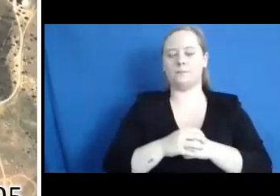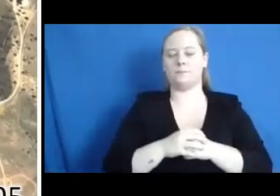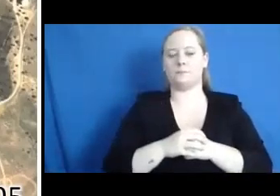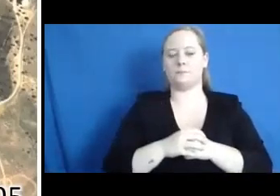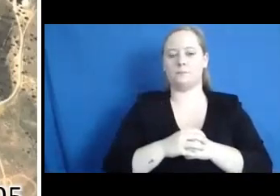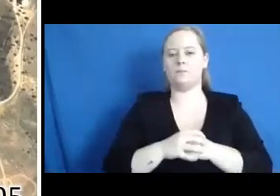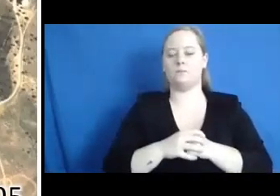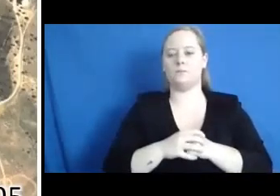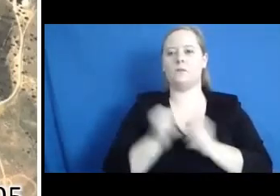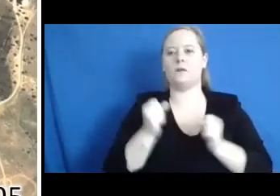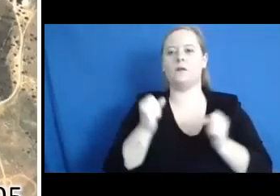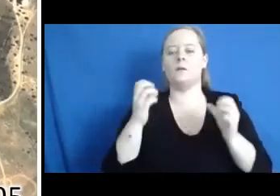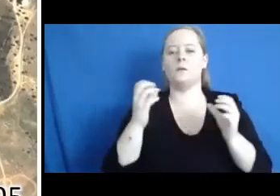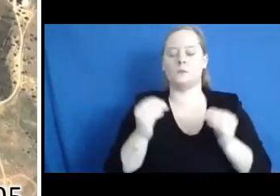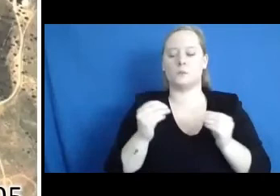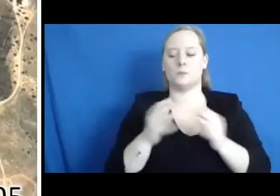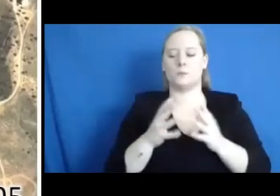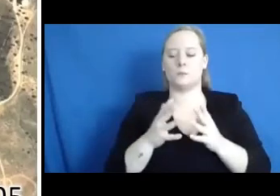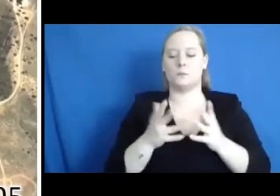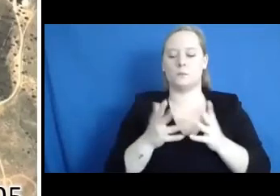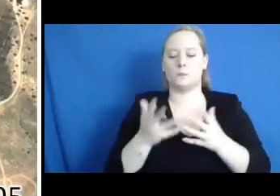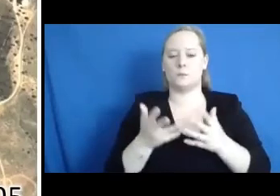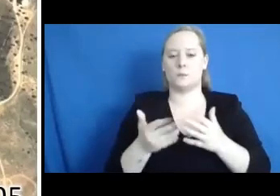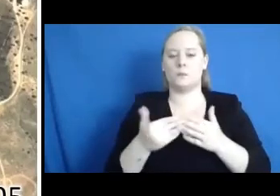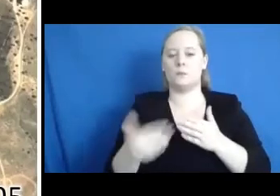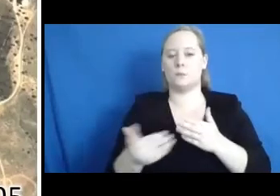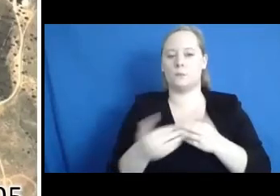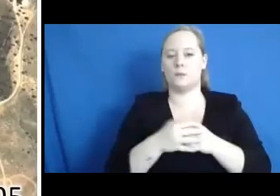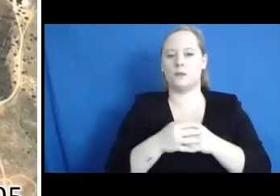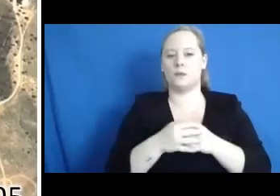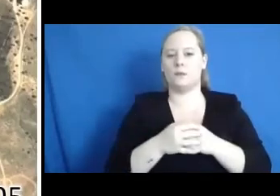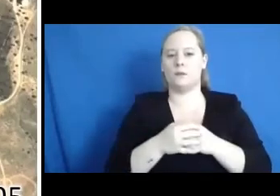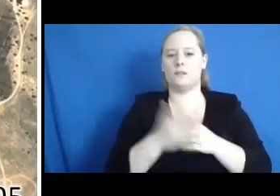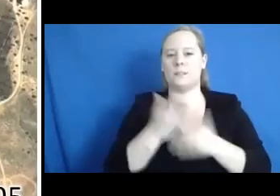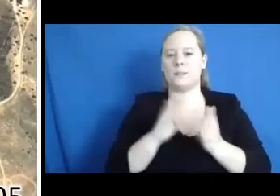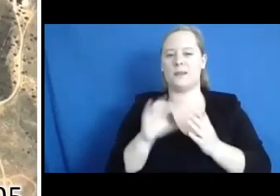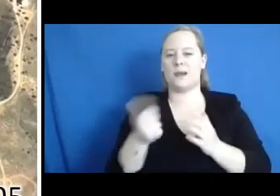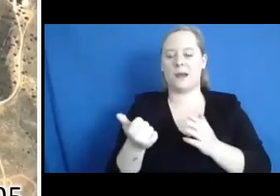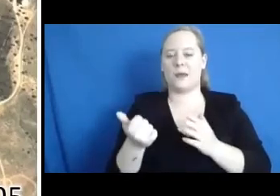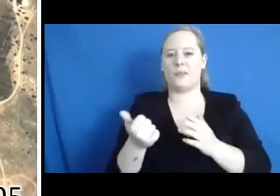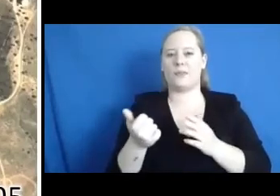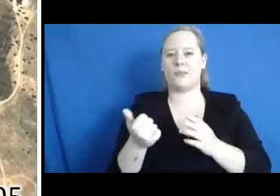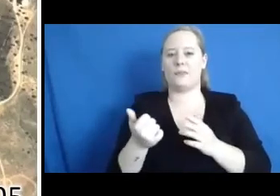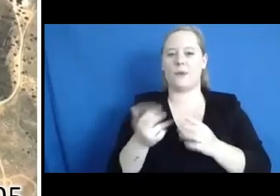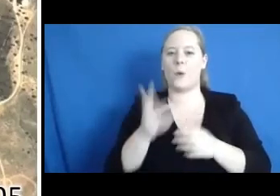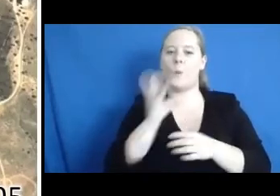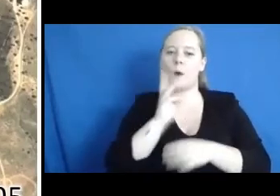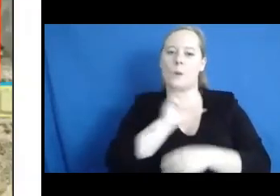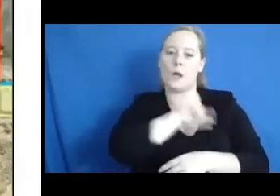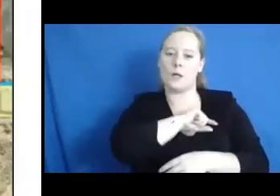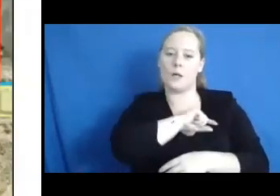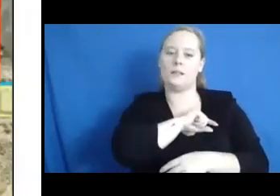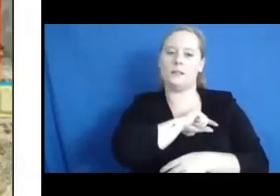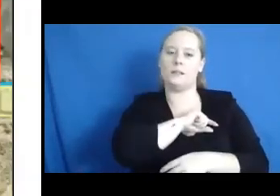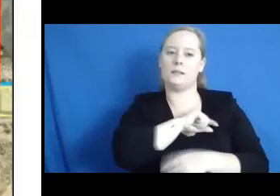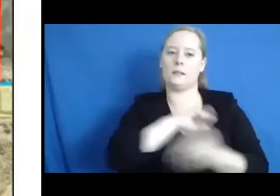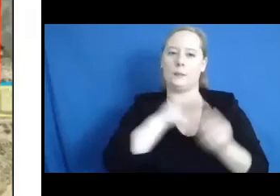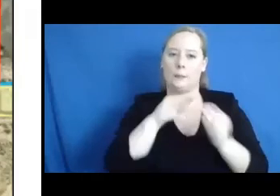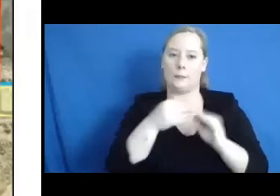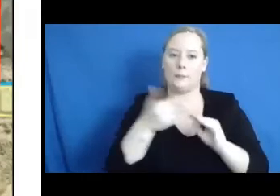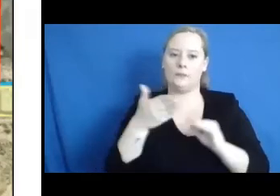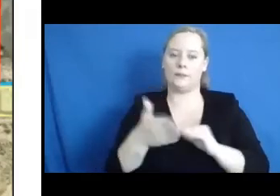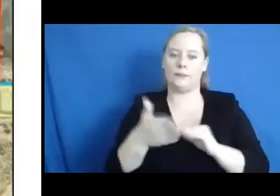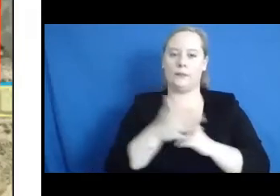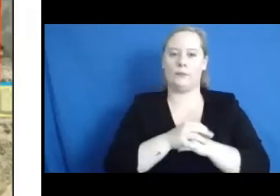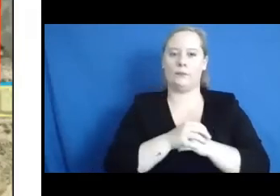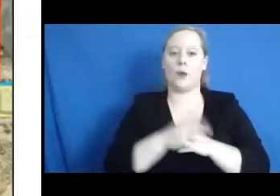So let's look now at some of the other water quality data at the site. So on the right,